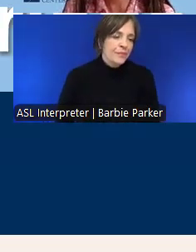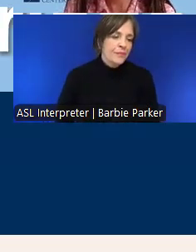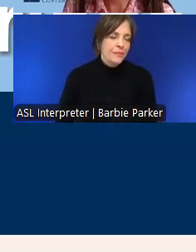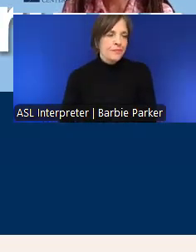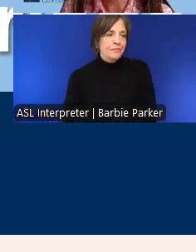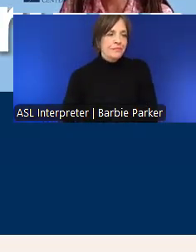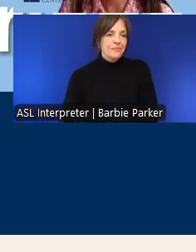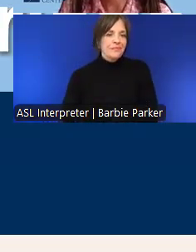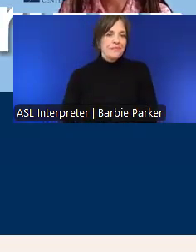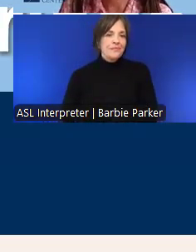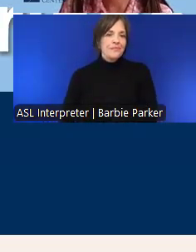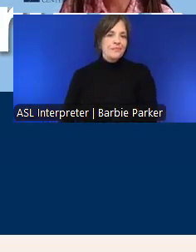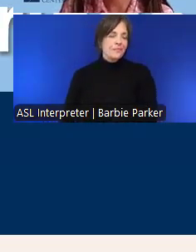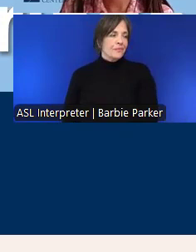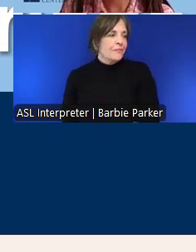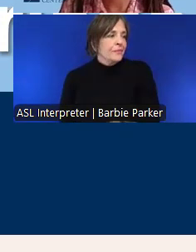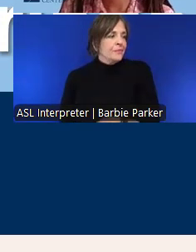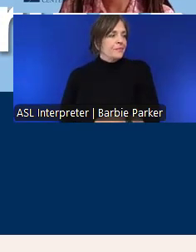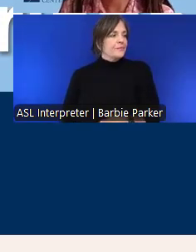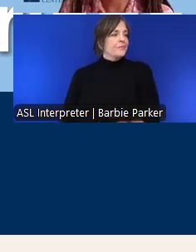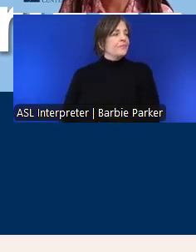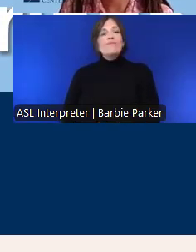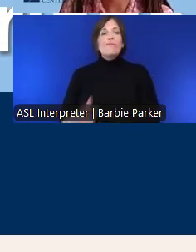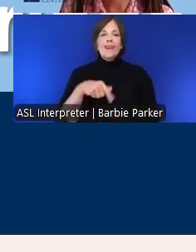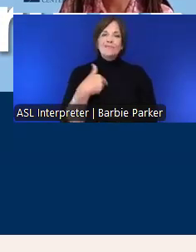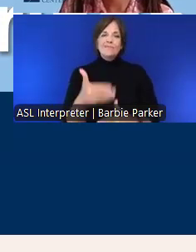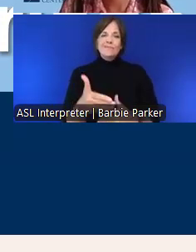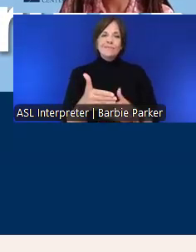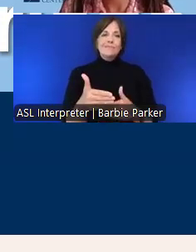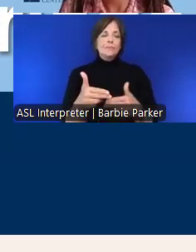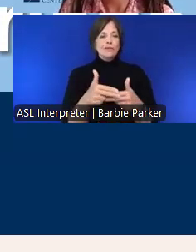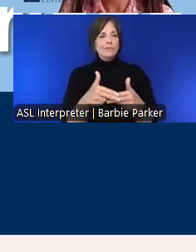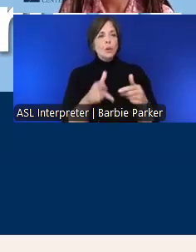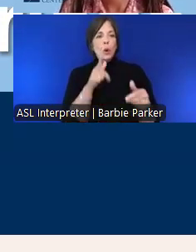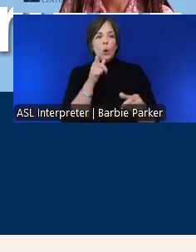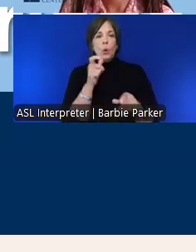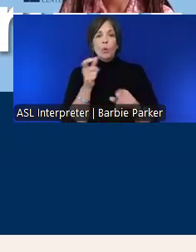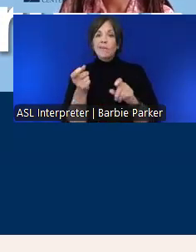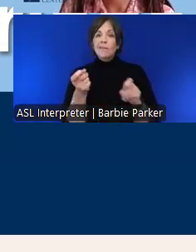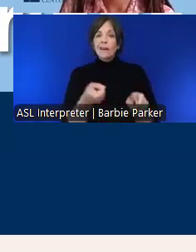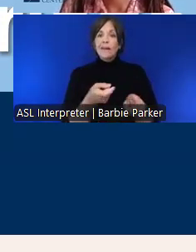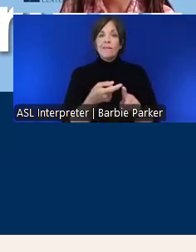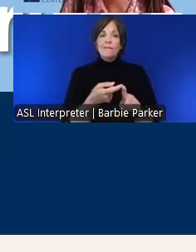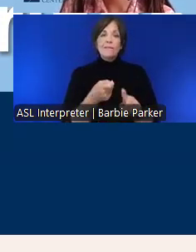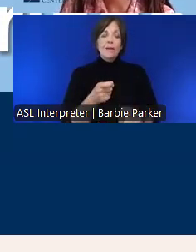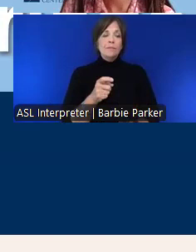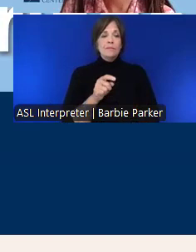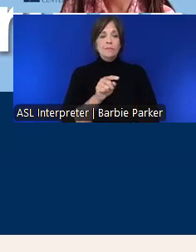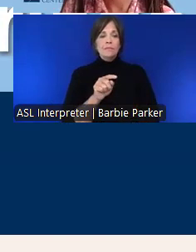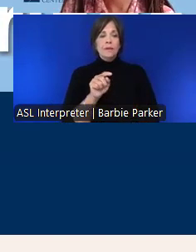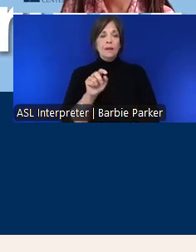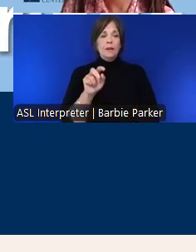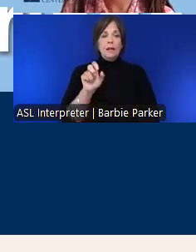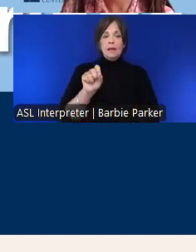This next graphic, which was provided to us by Vidya Suri, who is a survivor who was